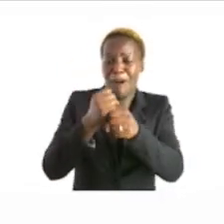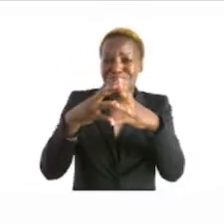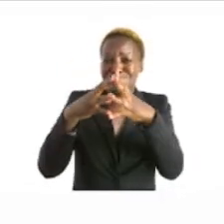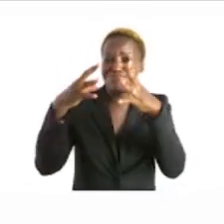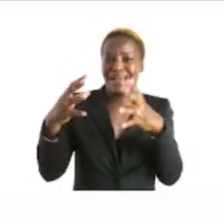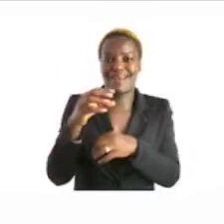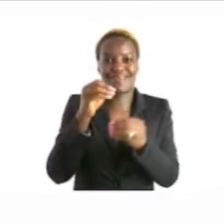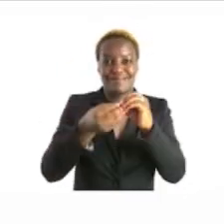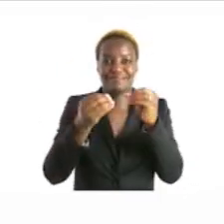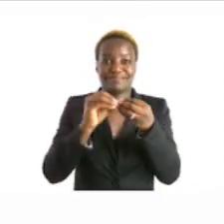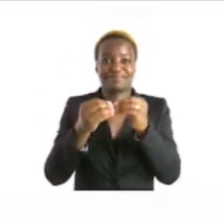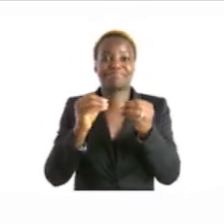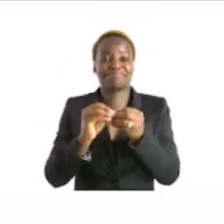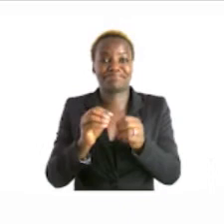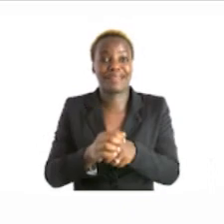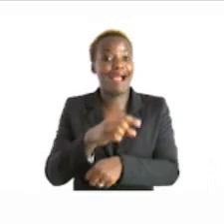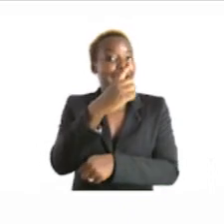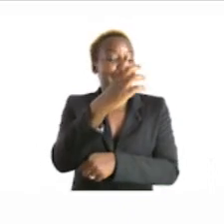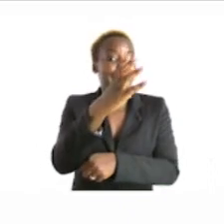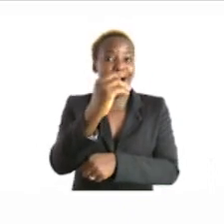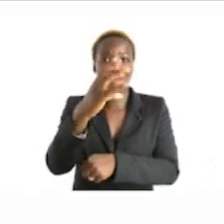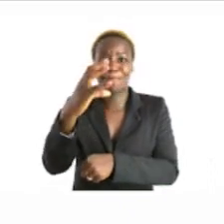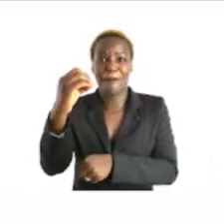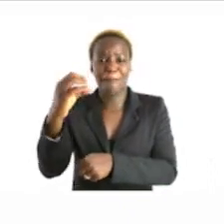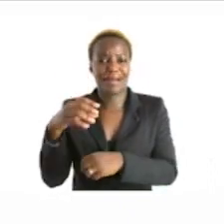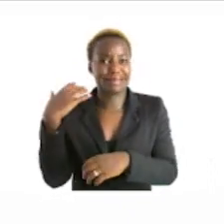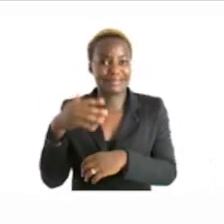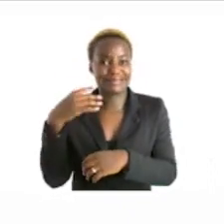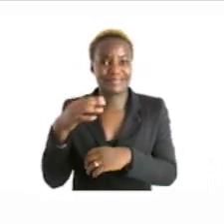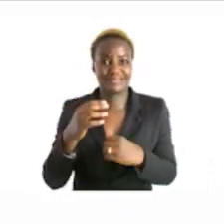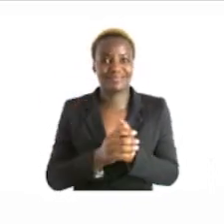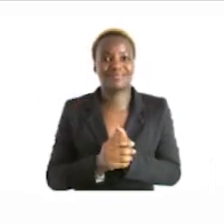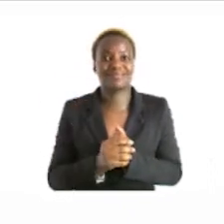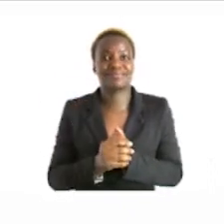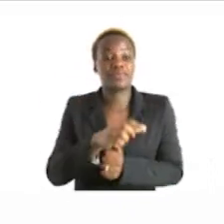numbers here. We are in the hundreds. All right. So between